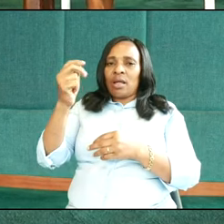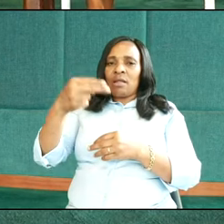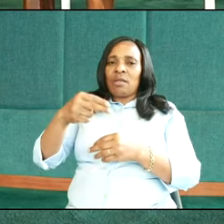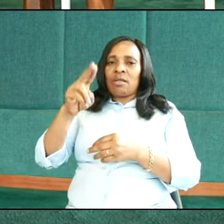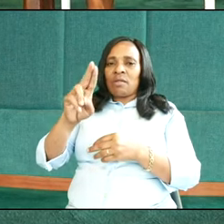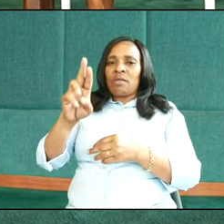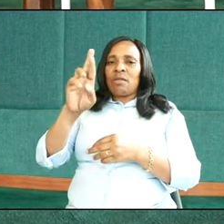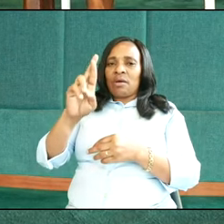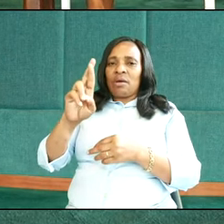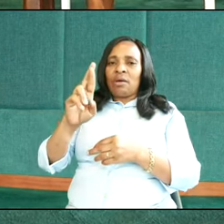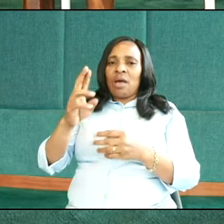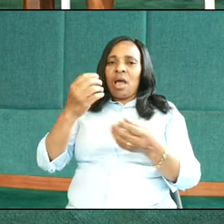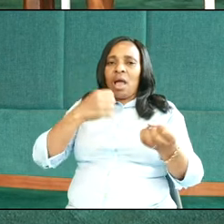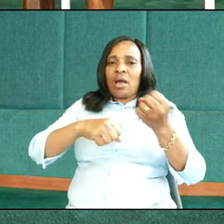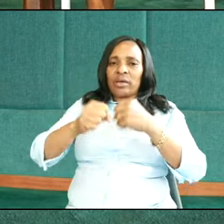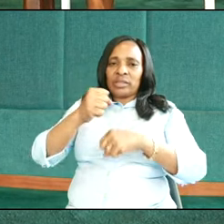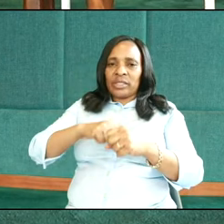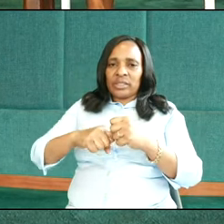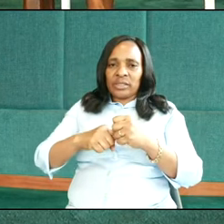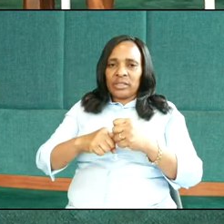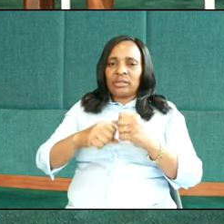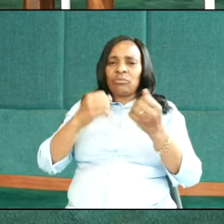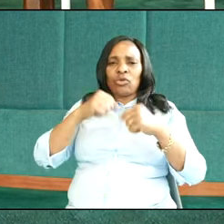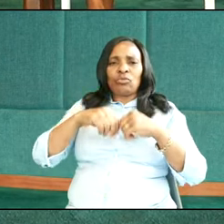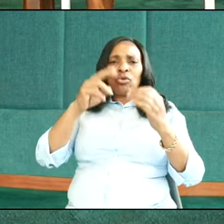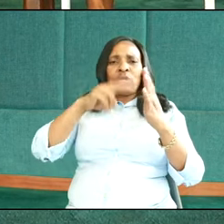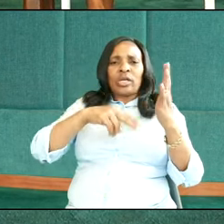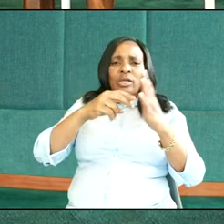Mm-hmm. We can read actually